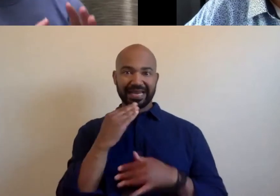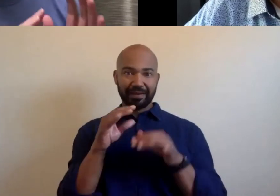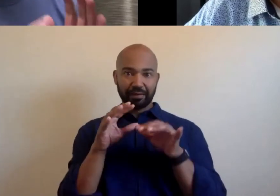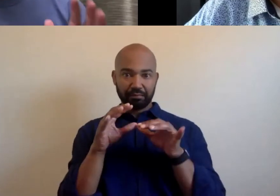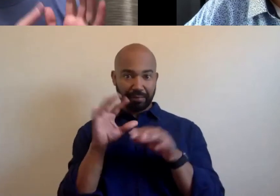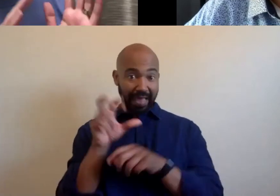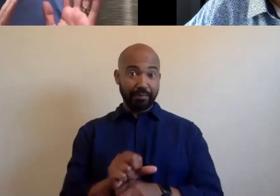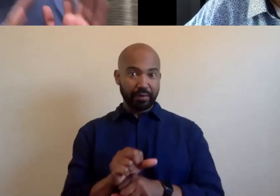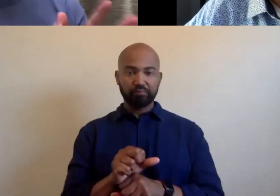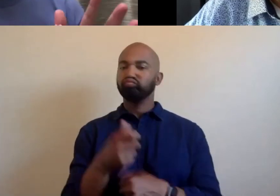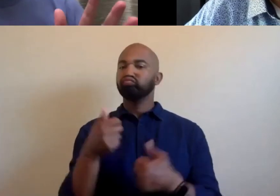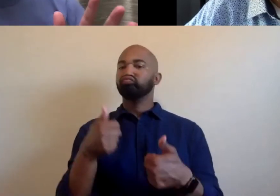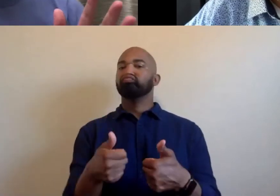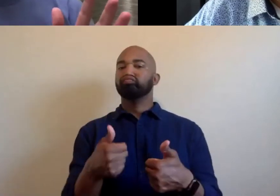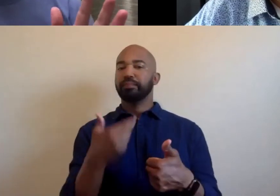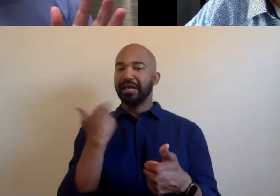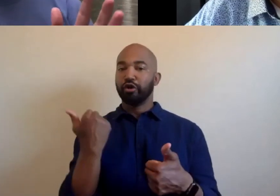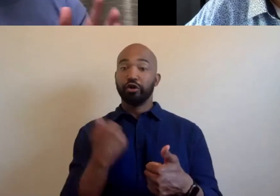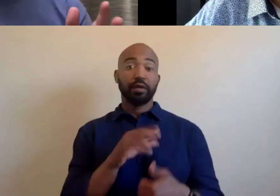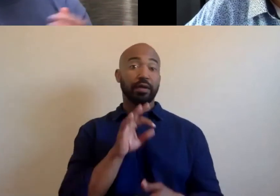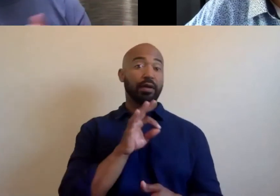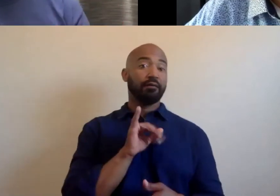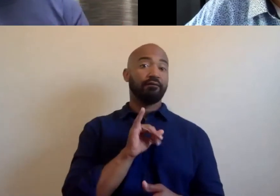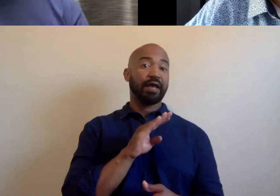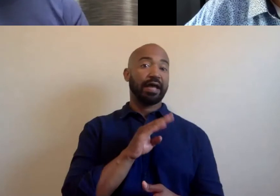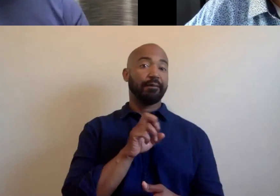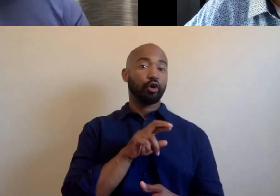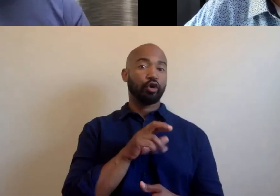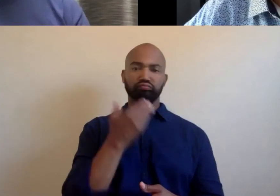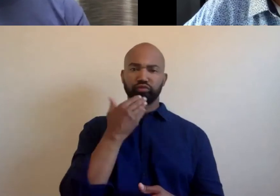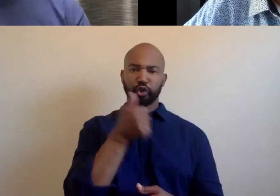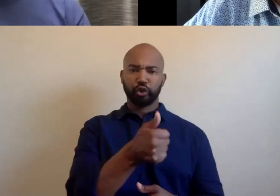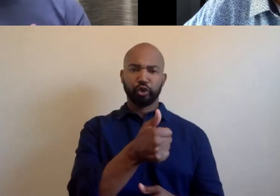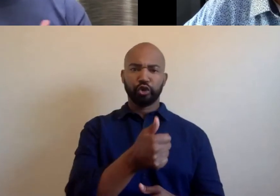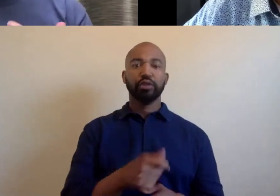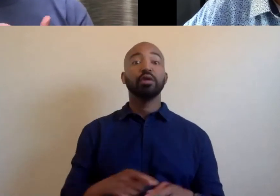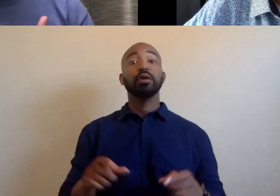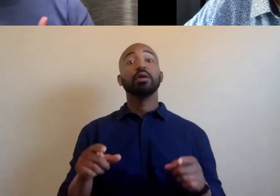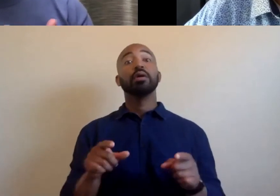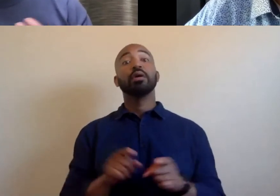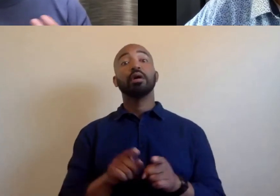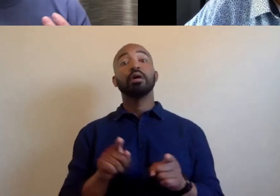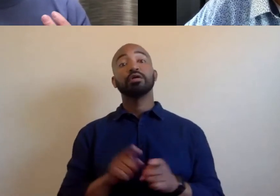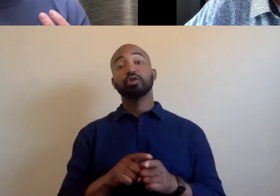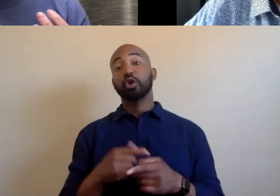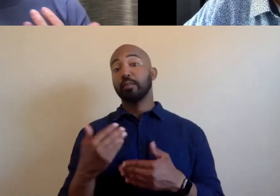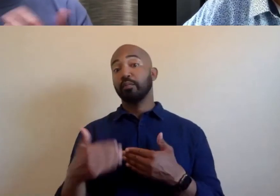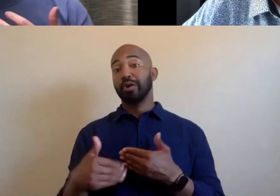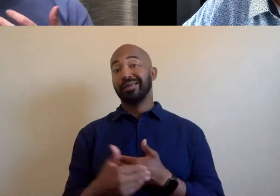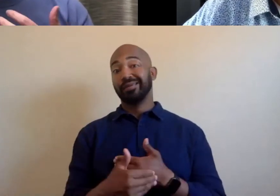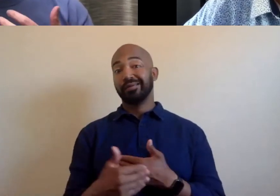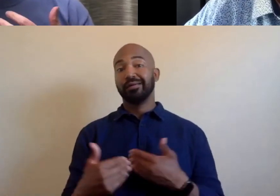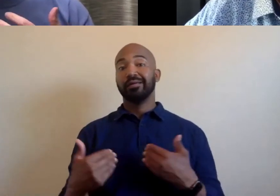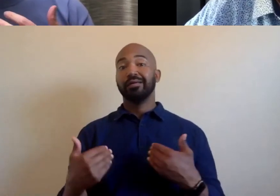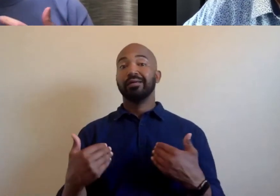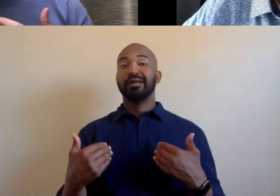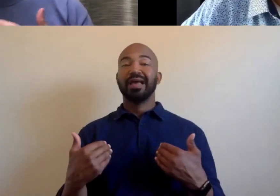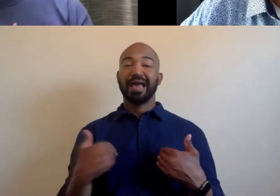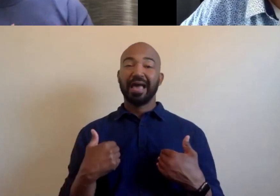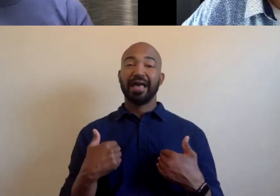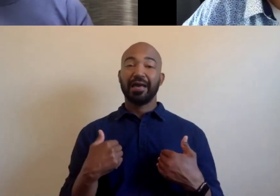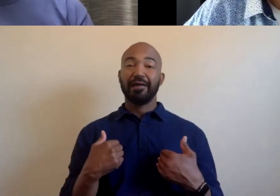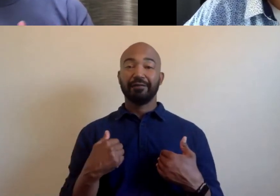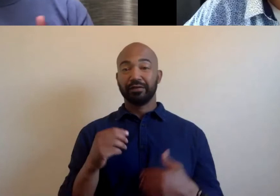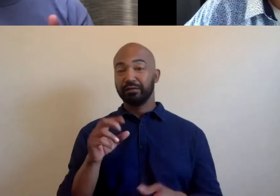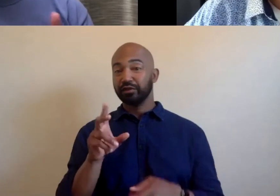is always going to be a good thing. And then moderate, bread has a lot of hidden salt as well as